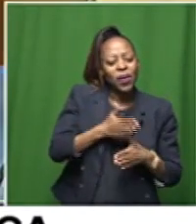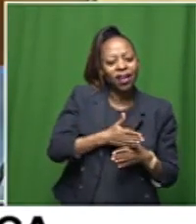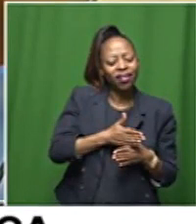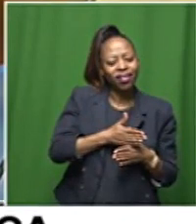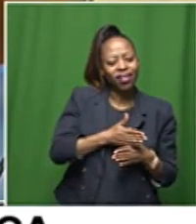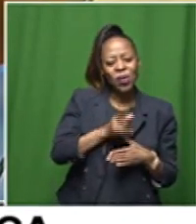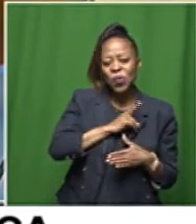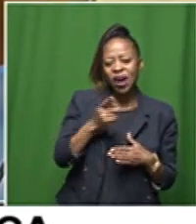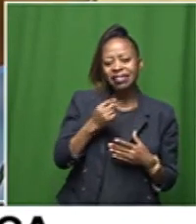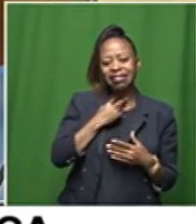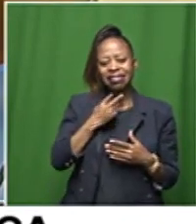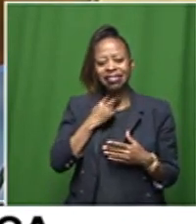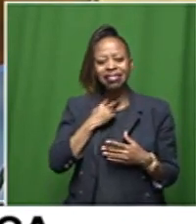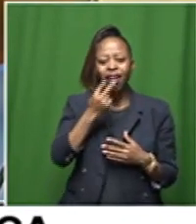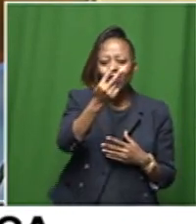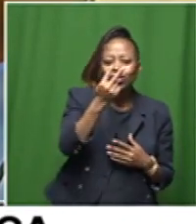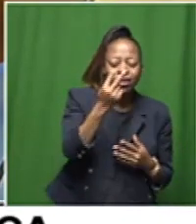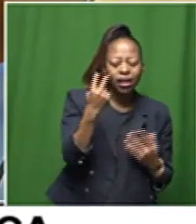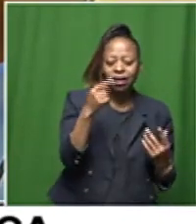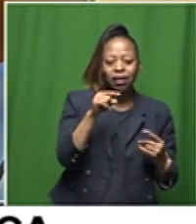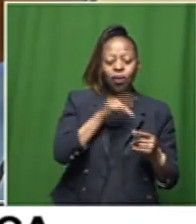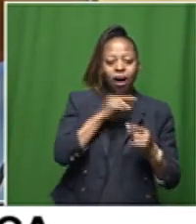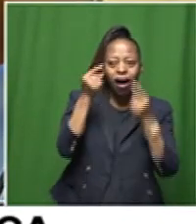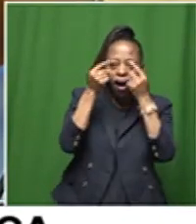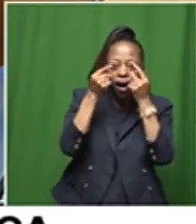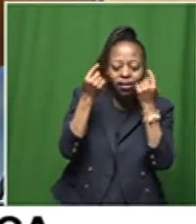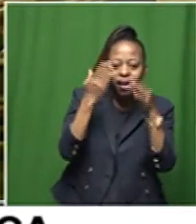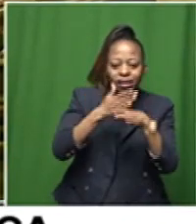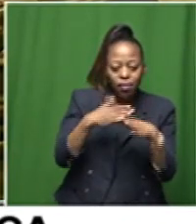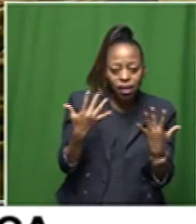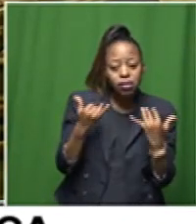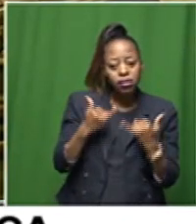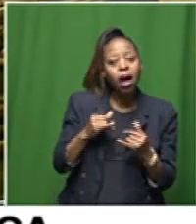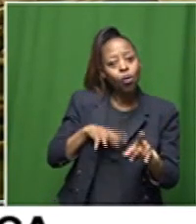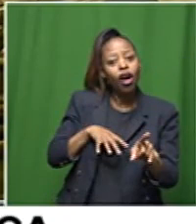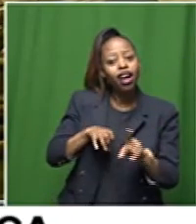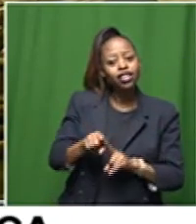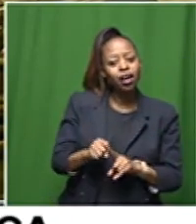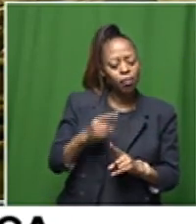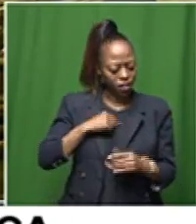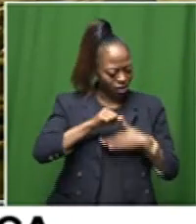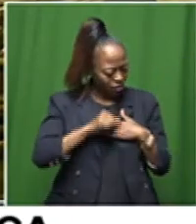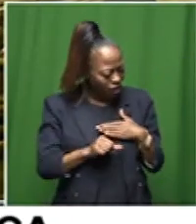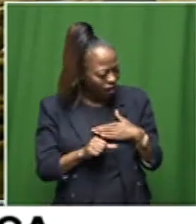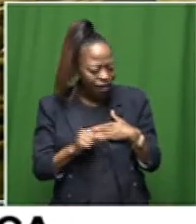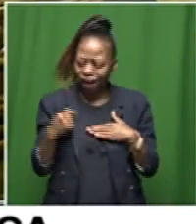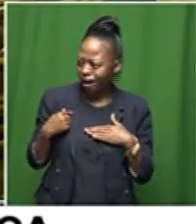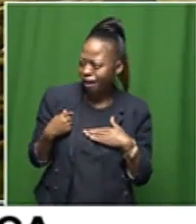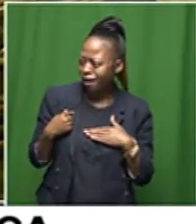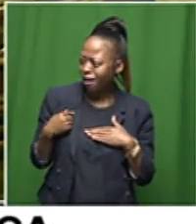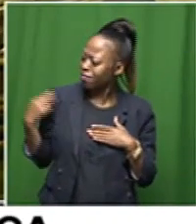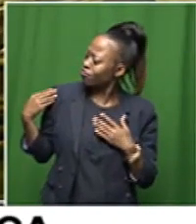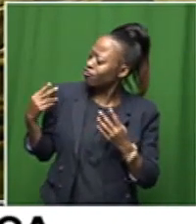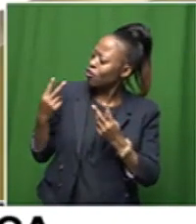he was not able to see anymore. But then when I checked this month, where are we? We